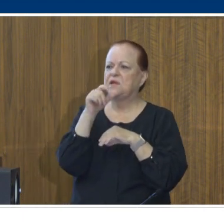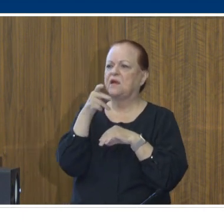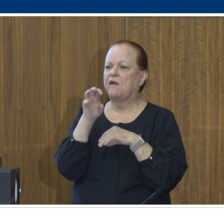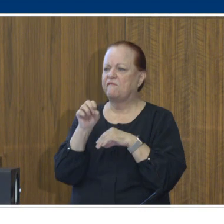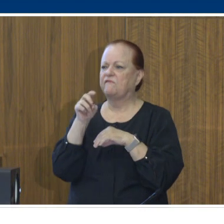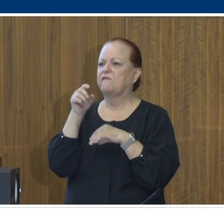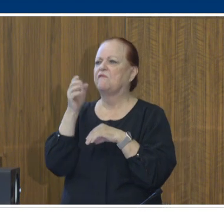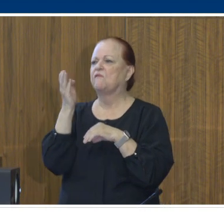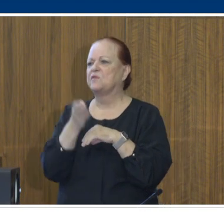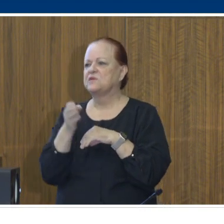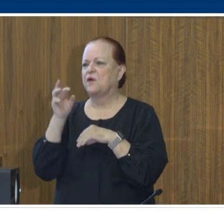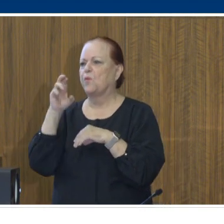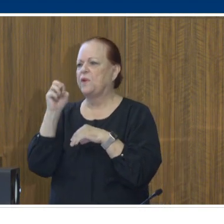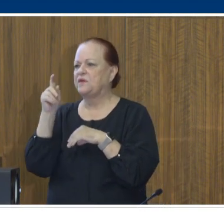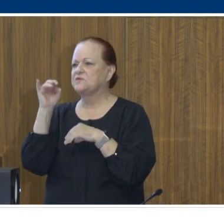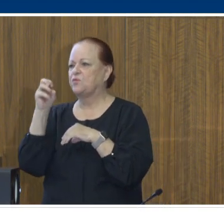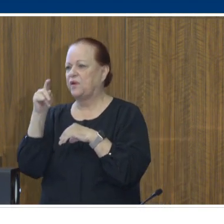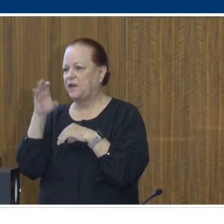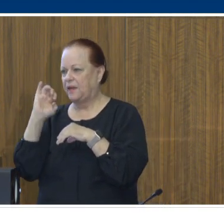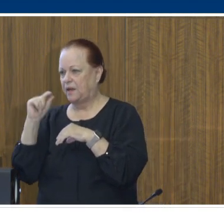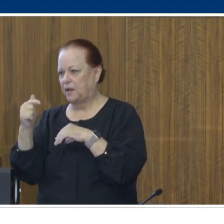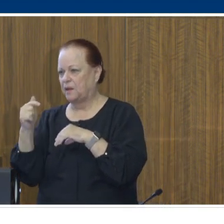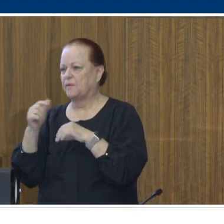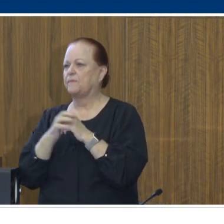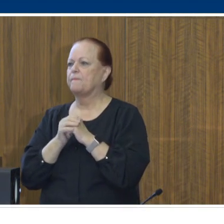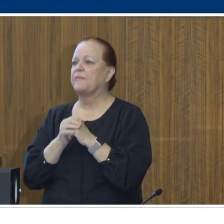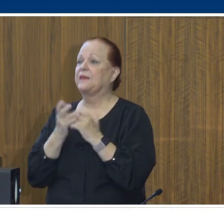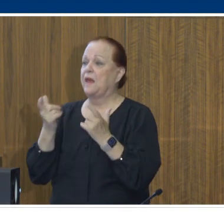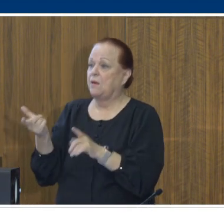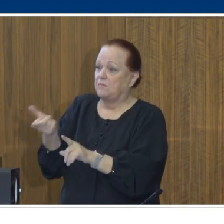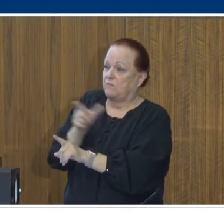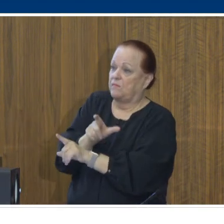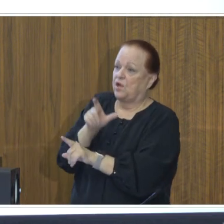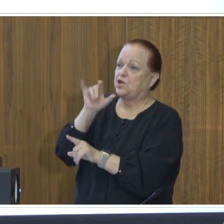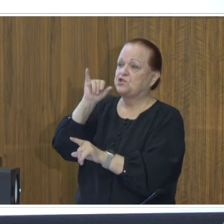ocgov.com/redistricting. So with that, I'd like to turn it over to Jessica Witt.